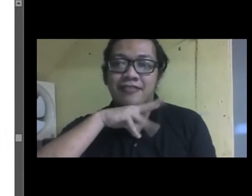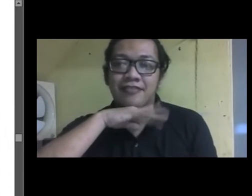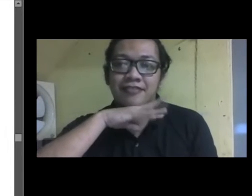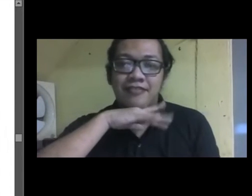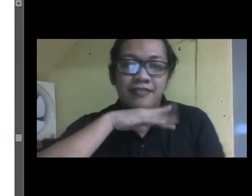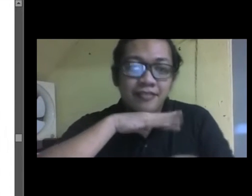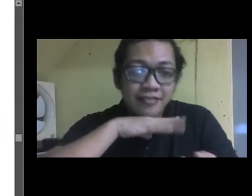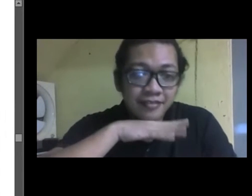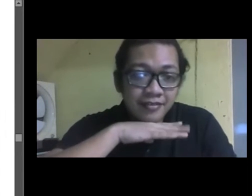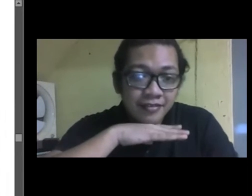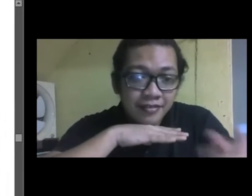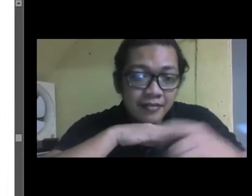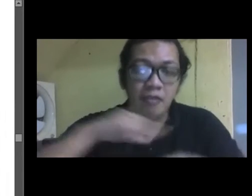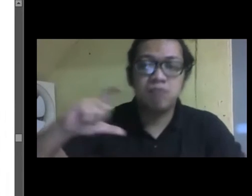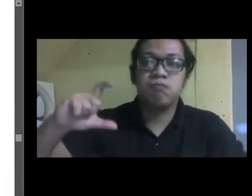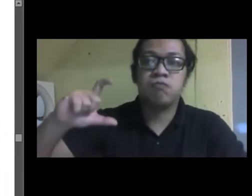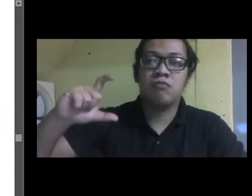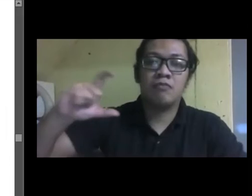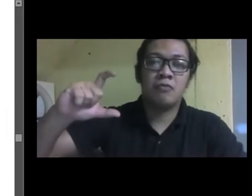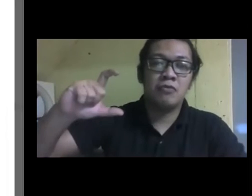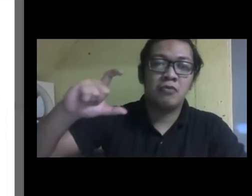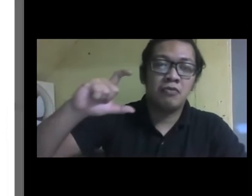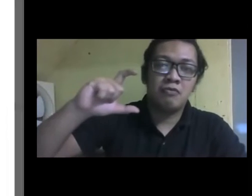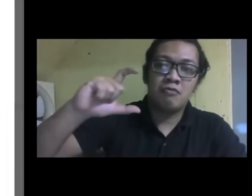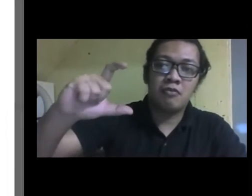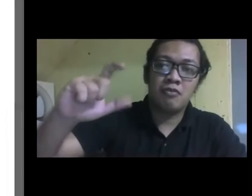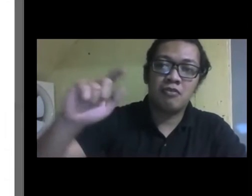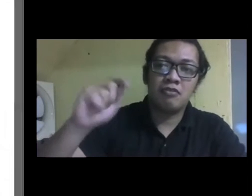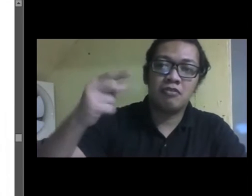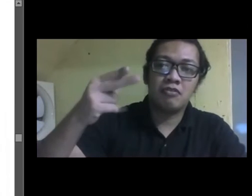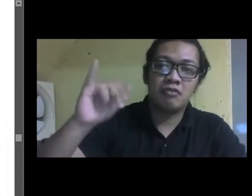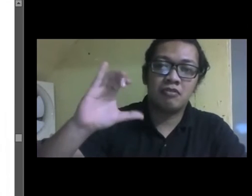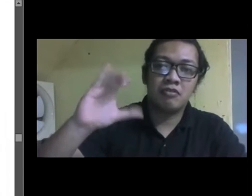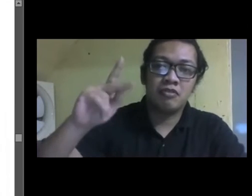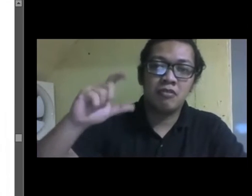All right, so clean, dirty, Okay, and thick.